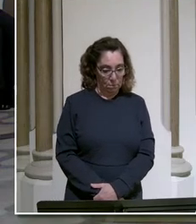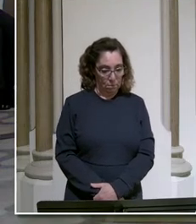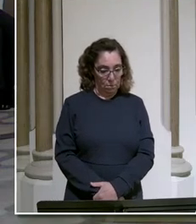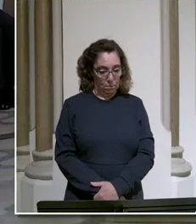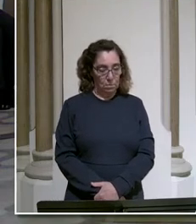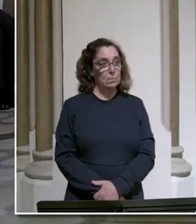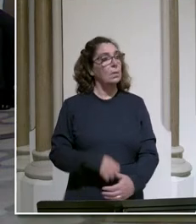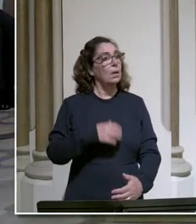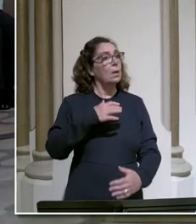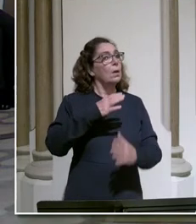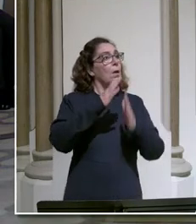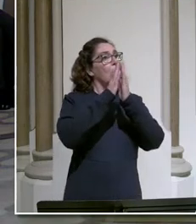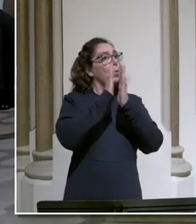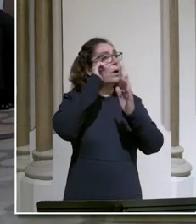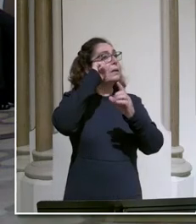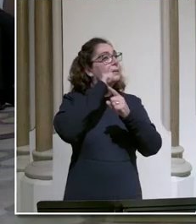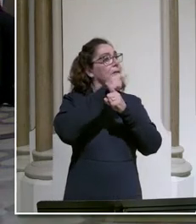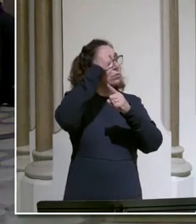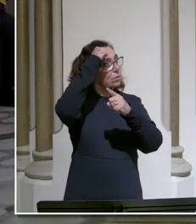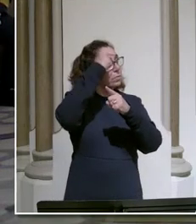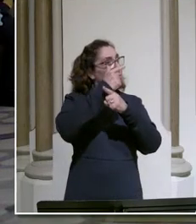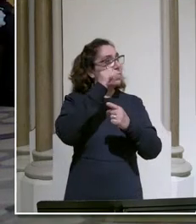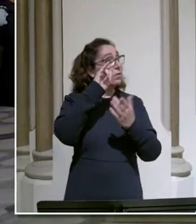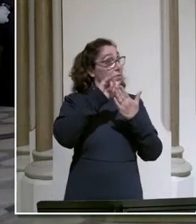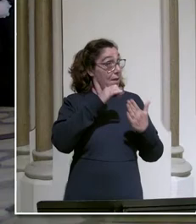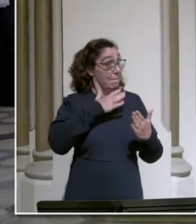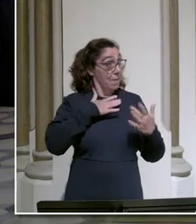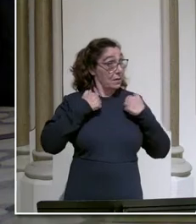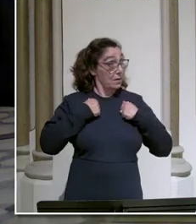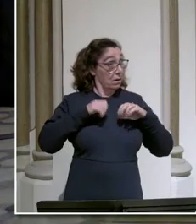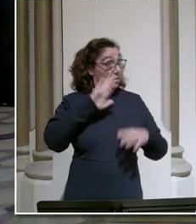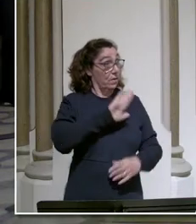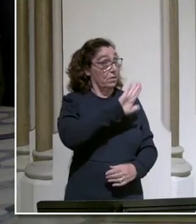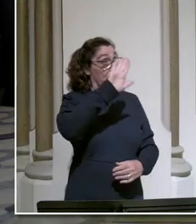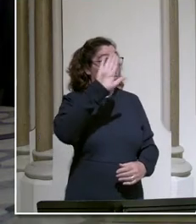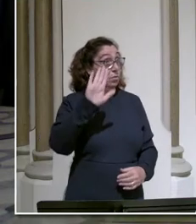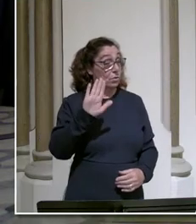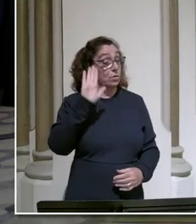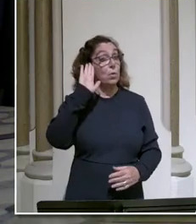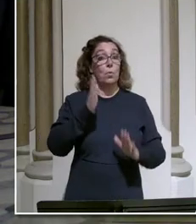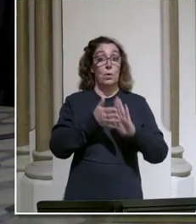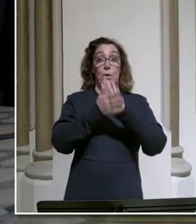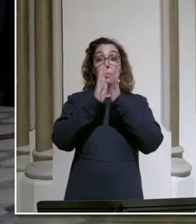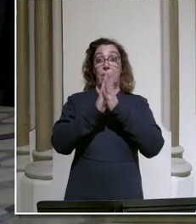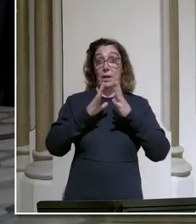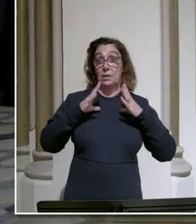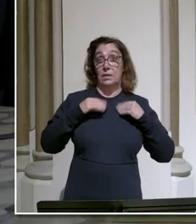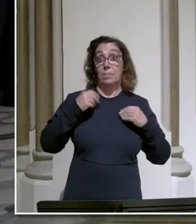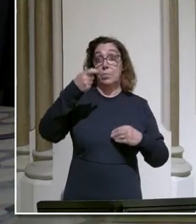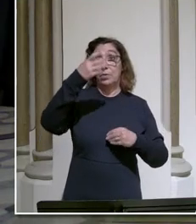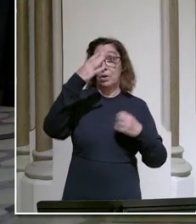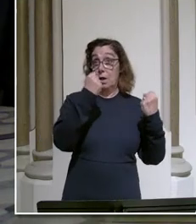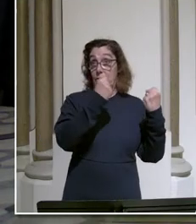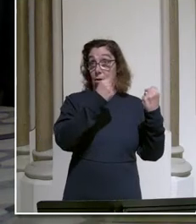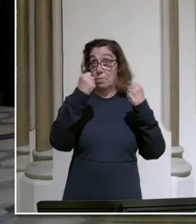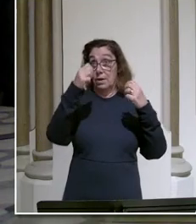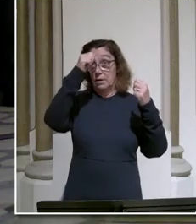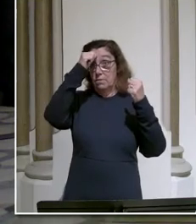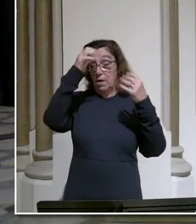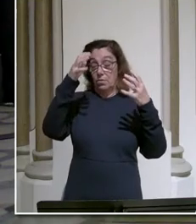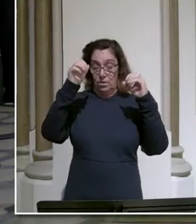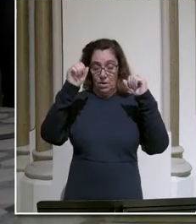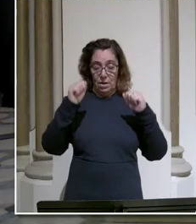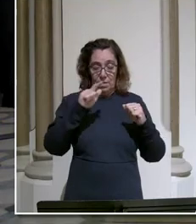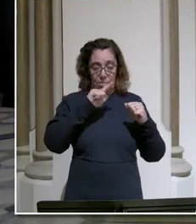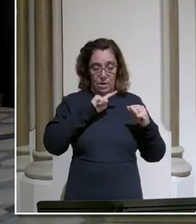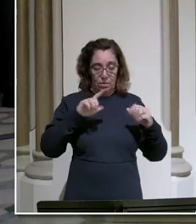Pray, sisters and brothers, that my sacrifice and yours may be acceptable to God, the Almighty